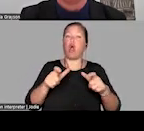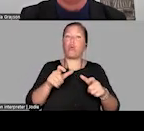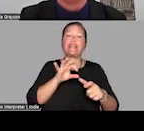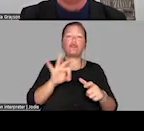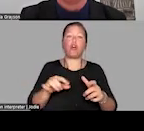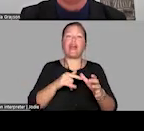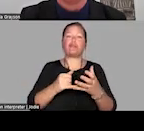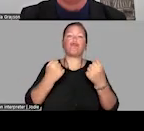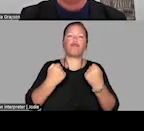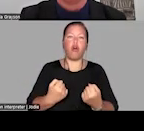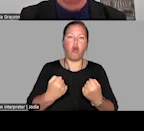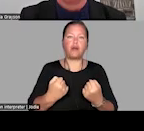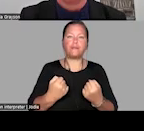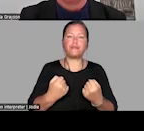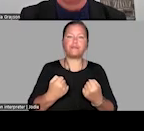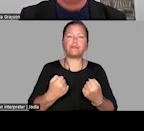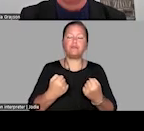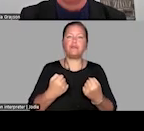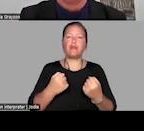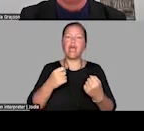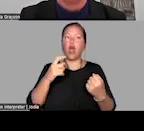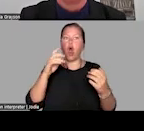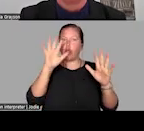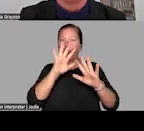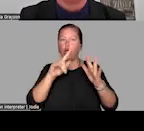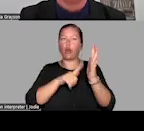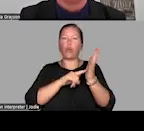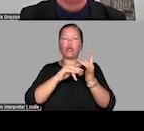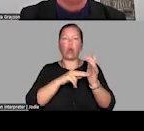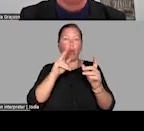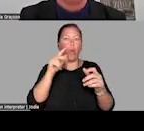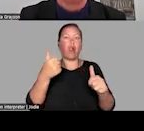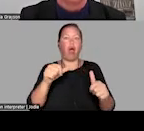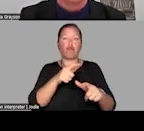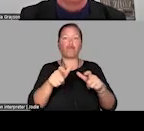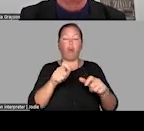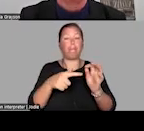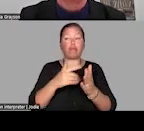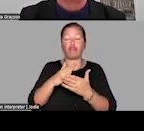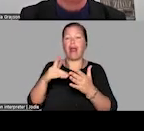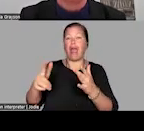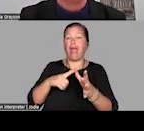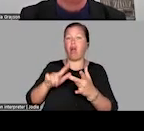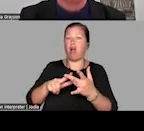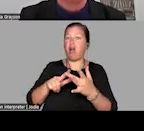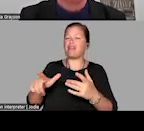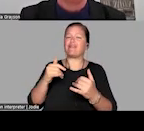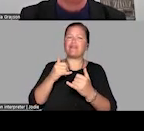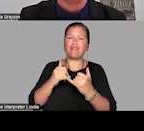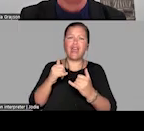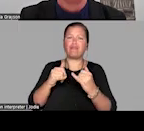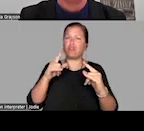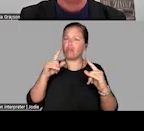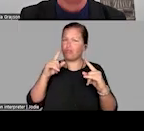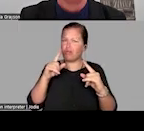strong. It's the illusion of control because the AI, the generative AI, is largely a very complex